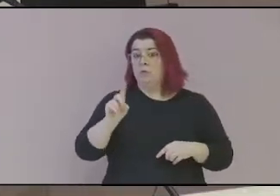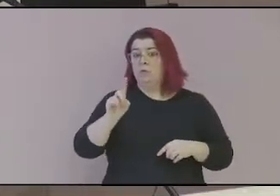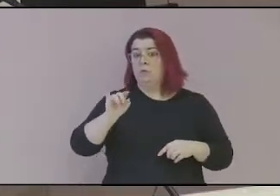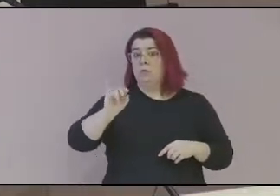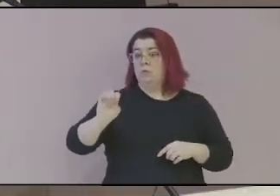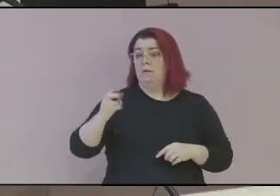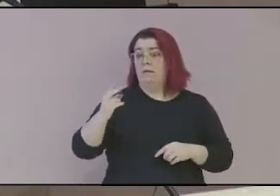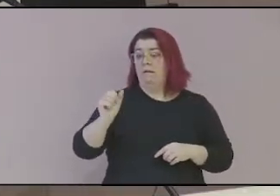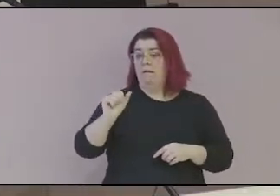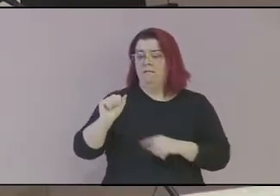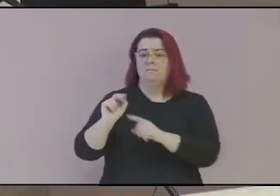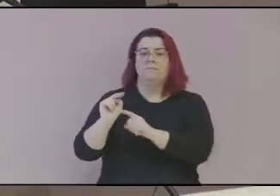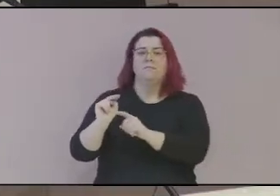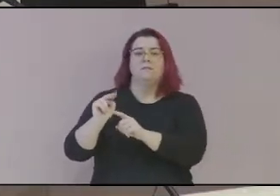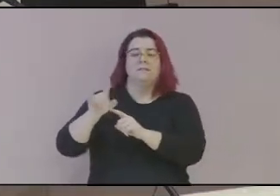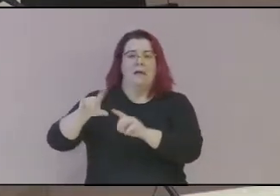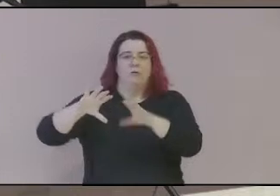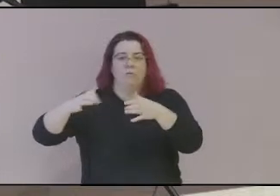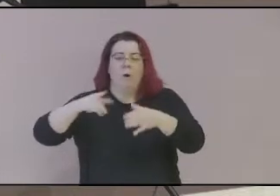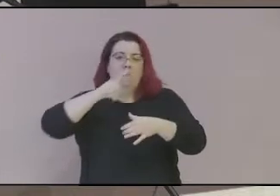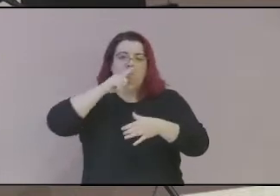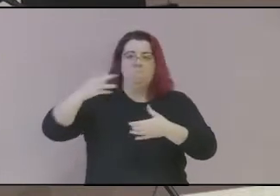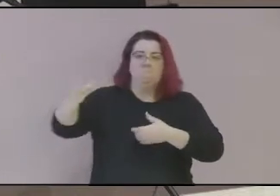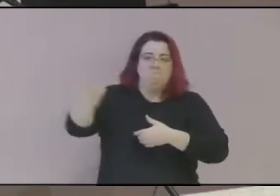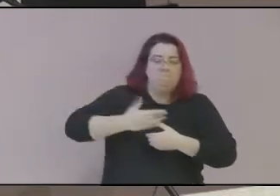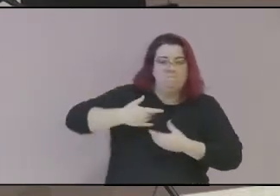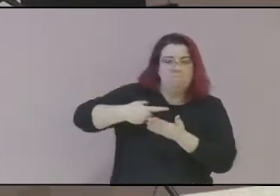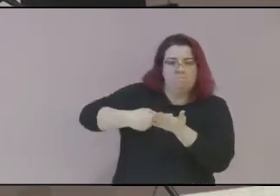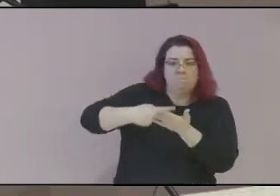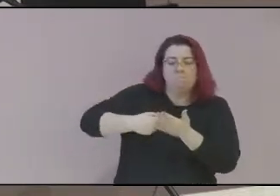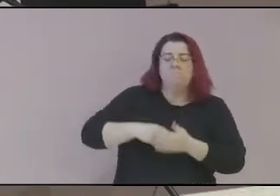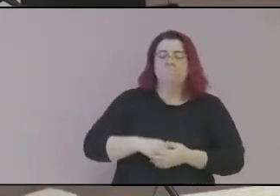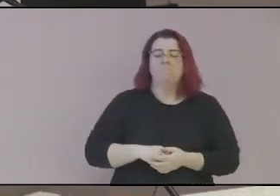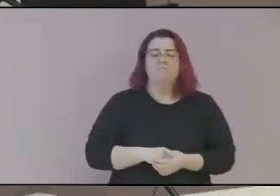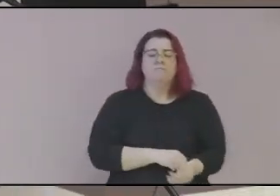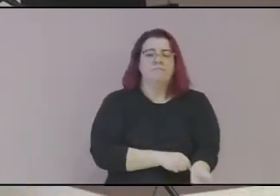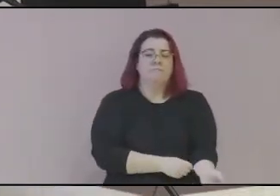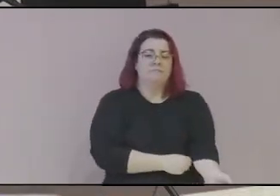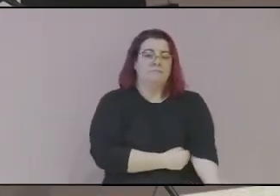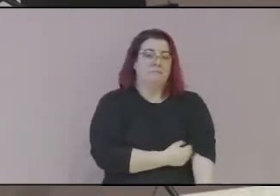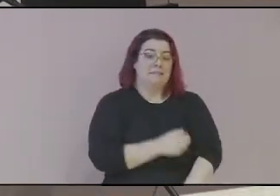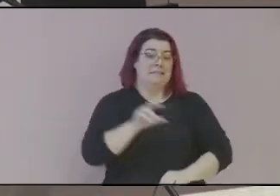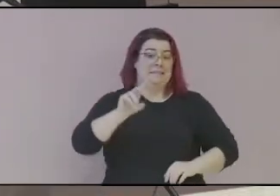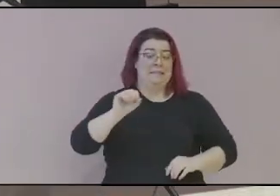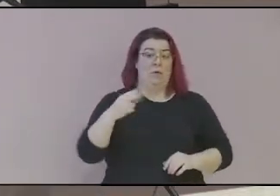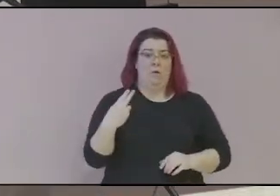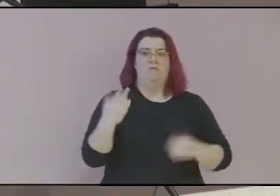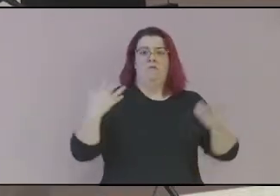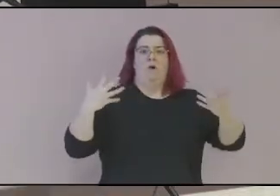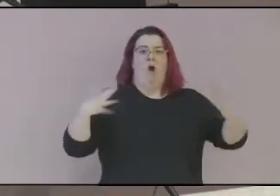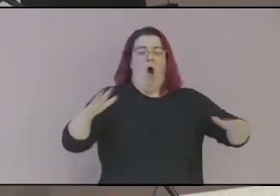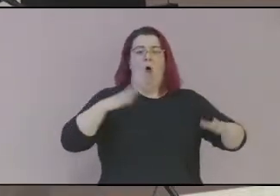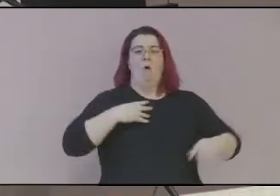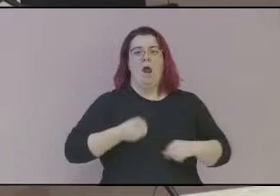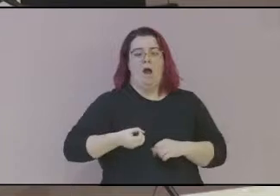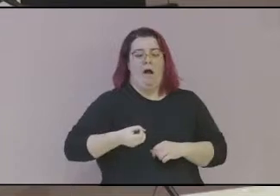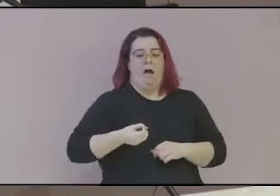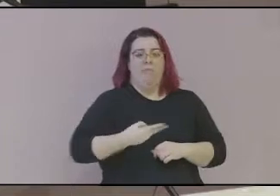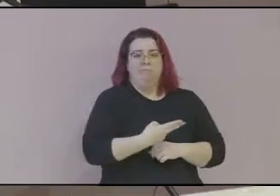as attorneys Stuart Sherman and Valerie Koch. Moreover, the DOH had already purged the materials related